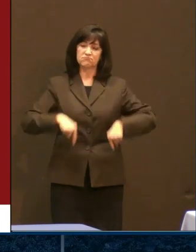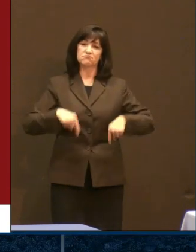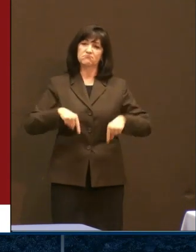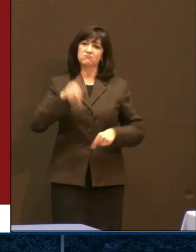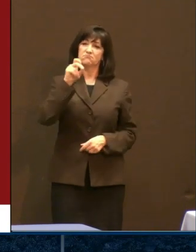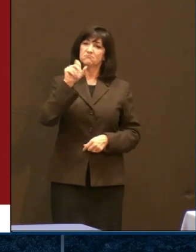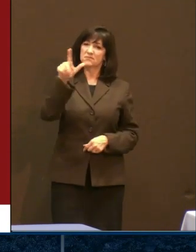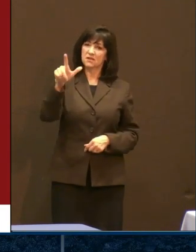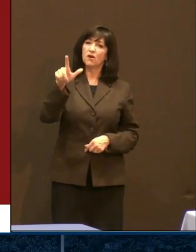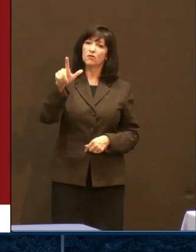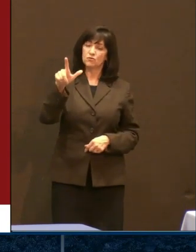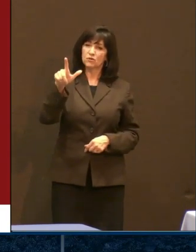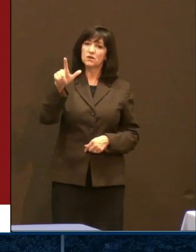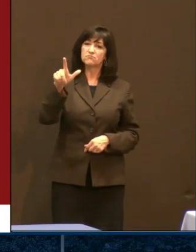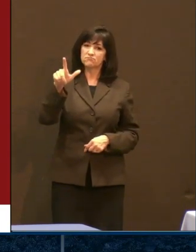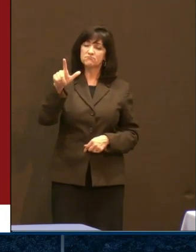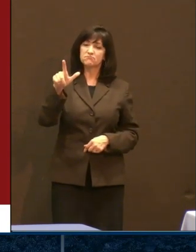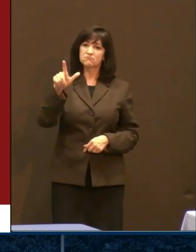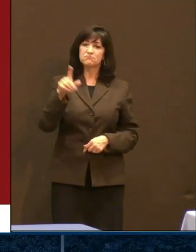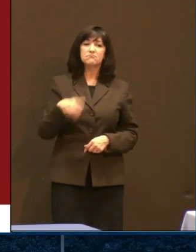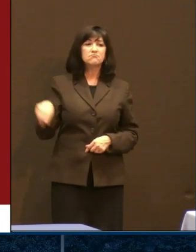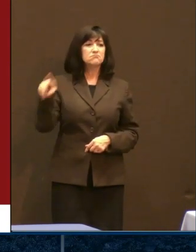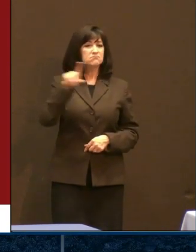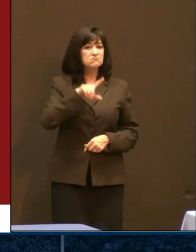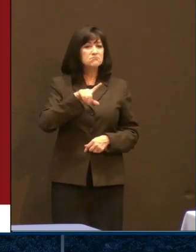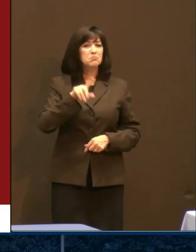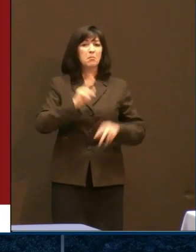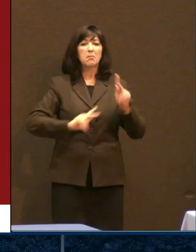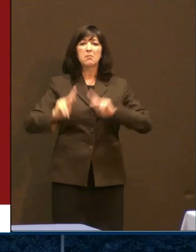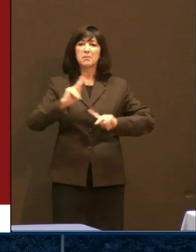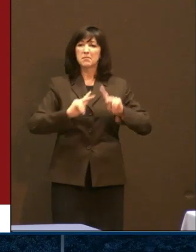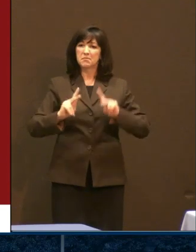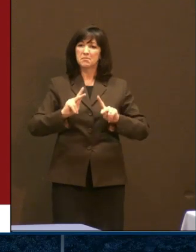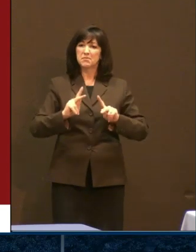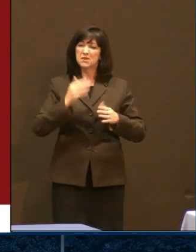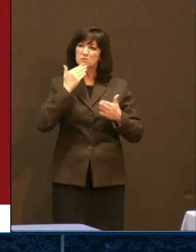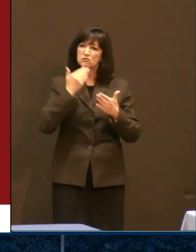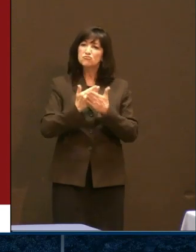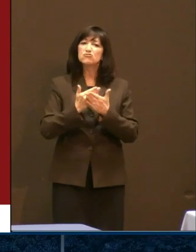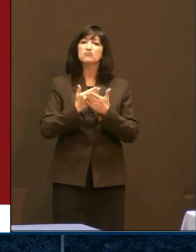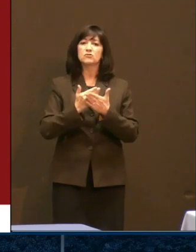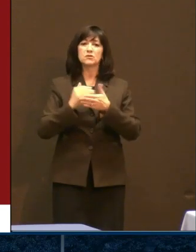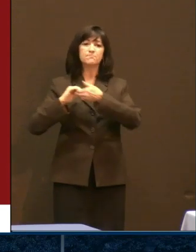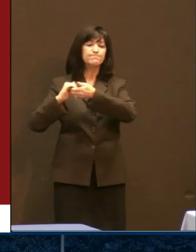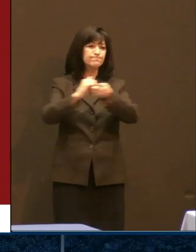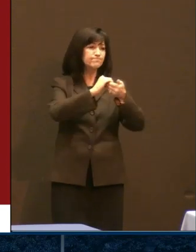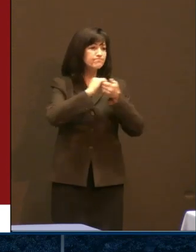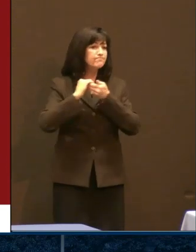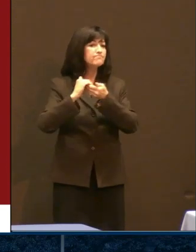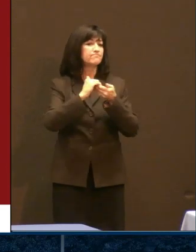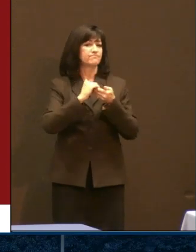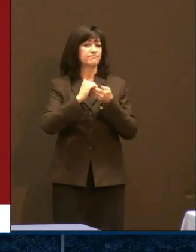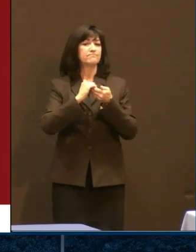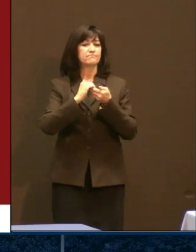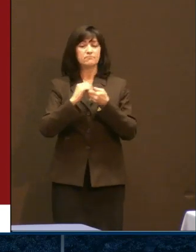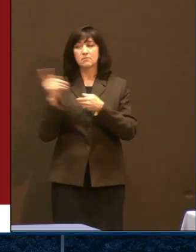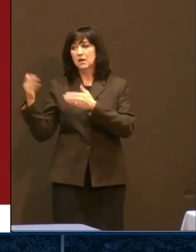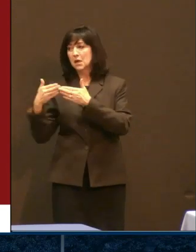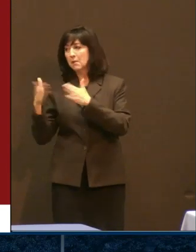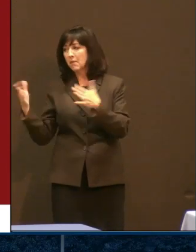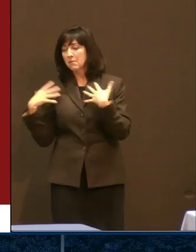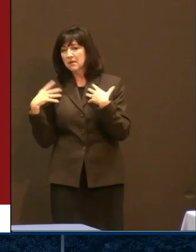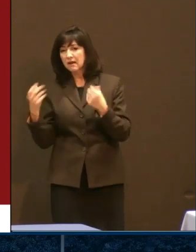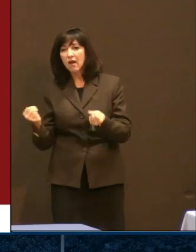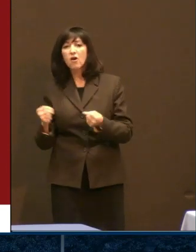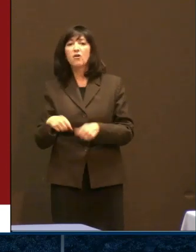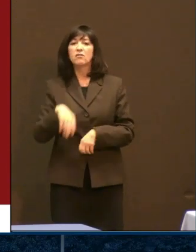a state of neighbors, everybody pulling together, of our team here in Public Health and Health and Social Services, Department of